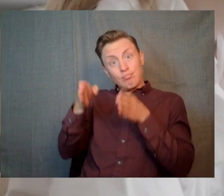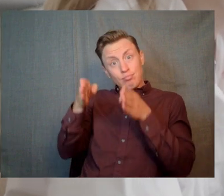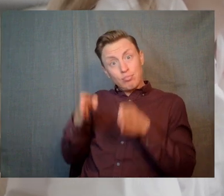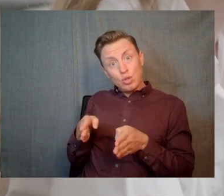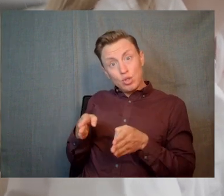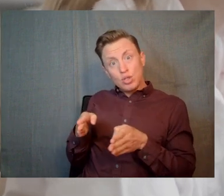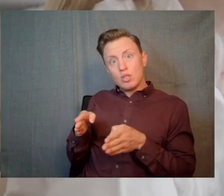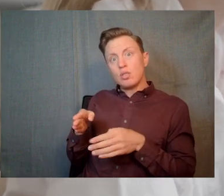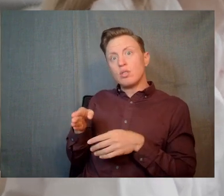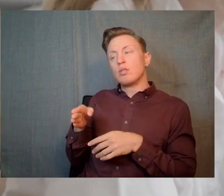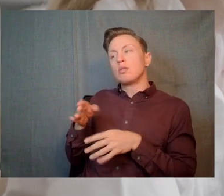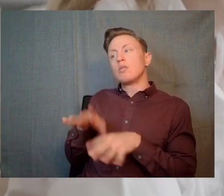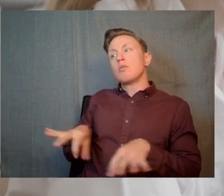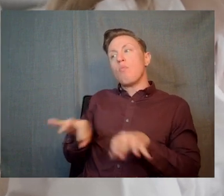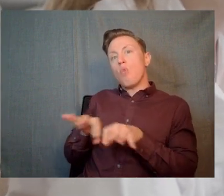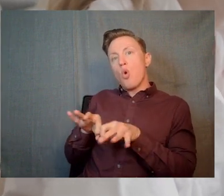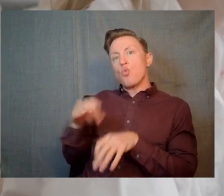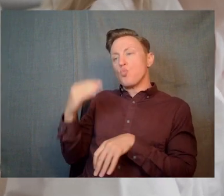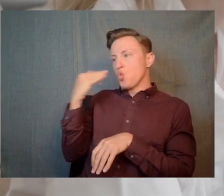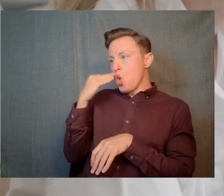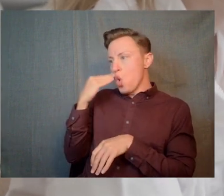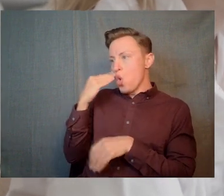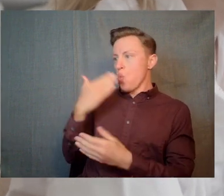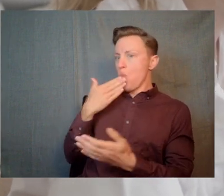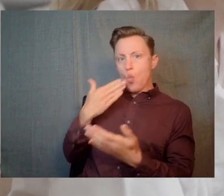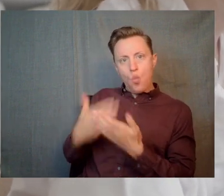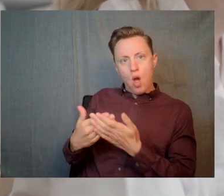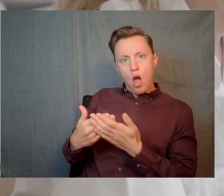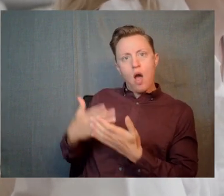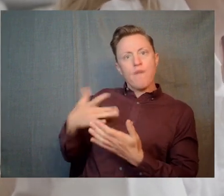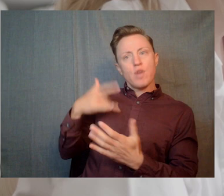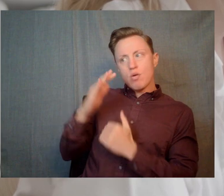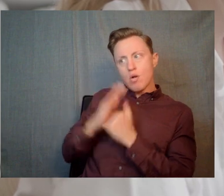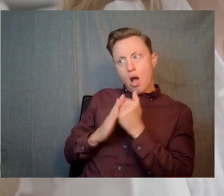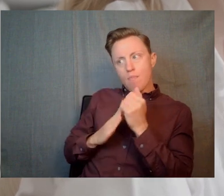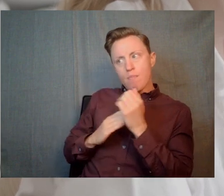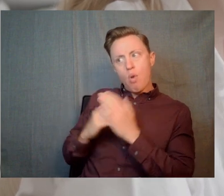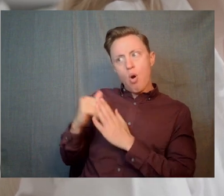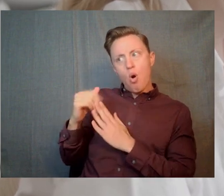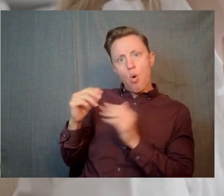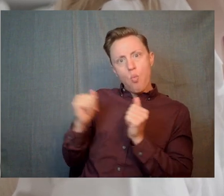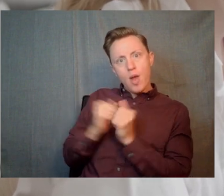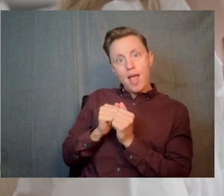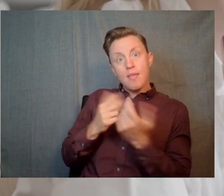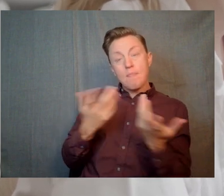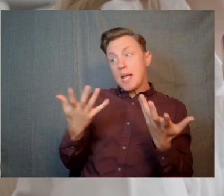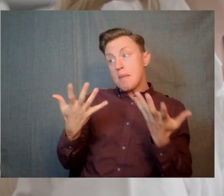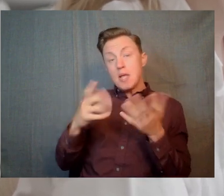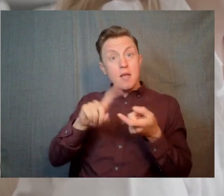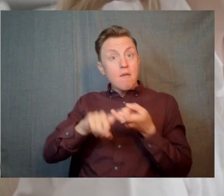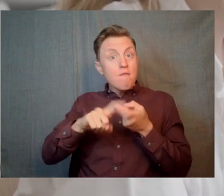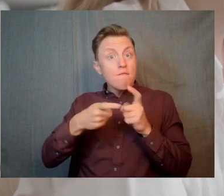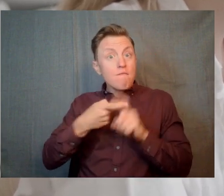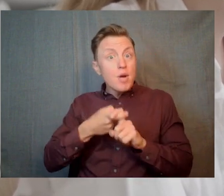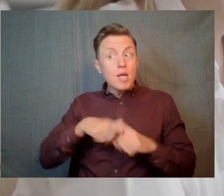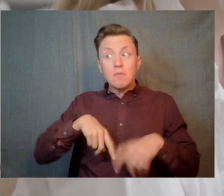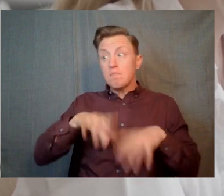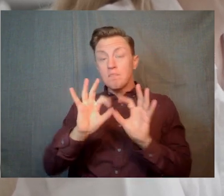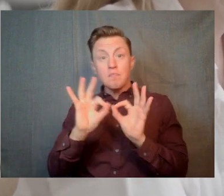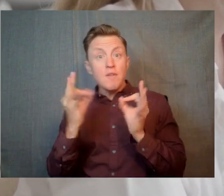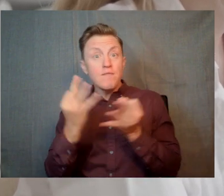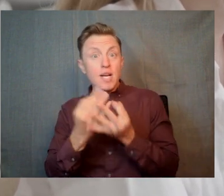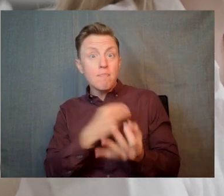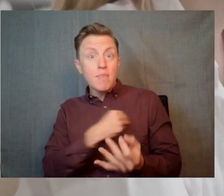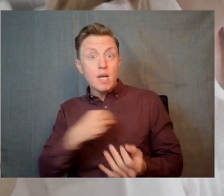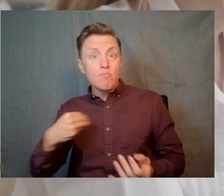be someone who knows you and who you feel comfortable around, like a friend, a